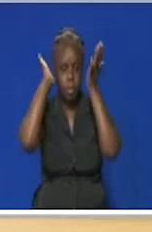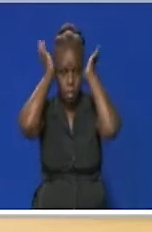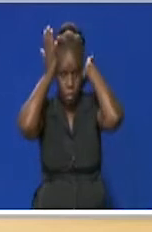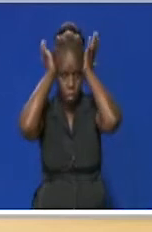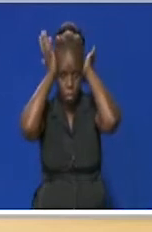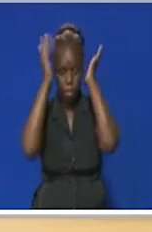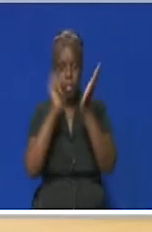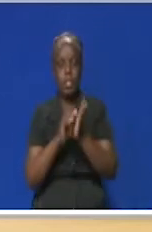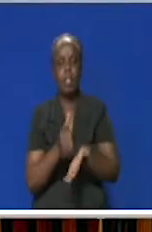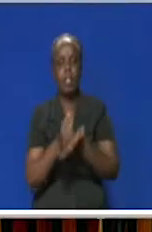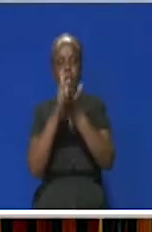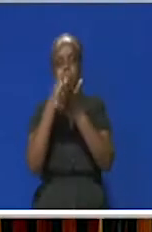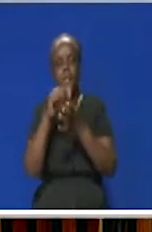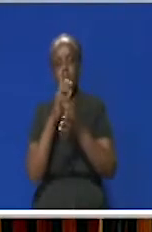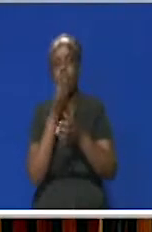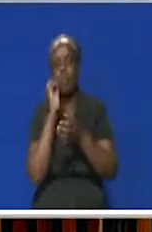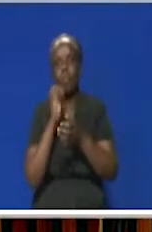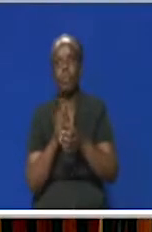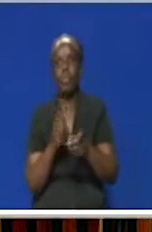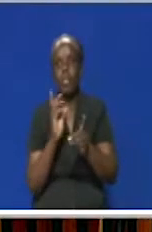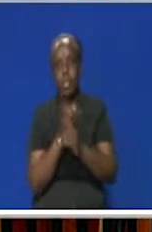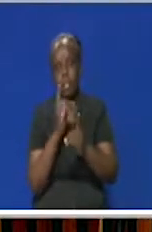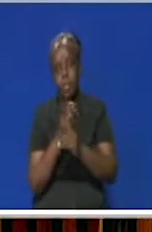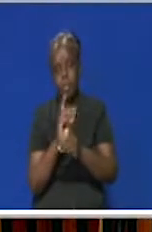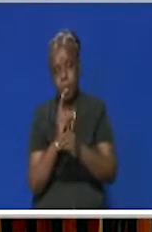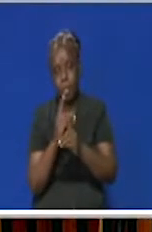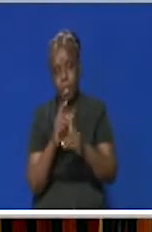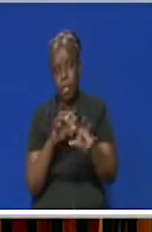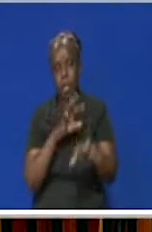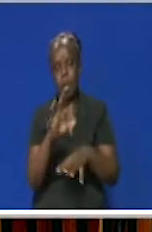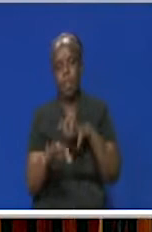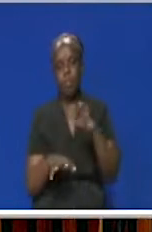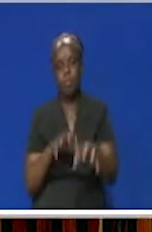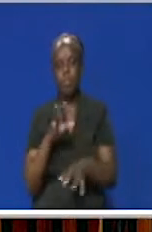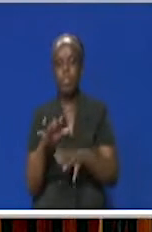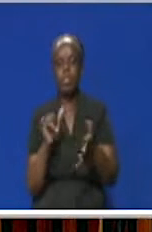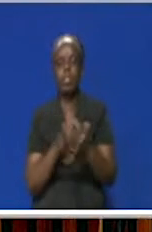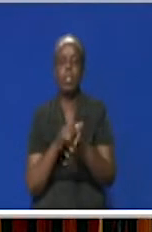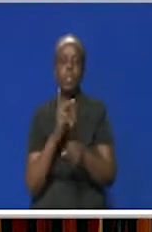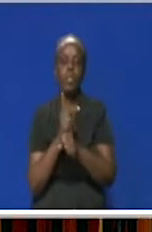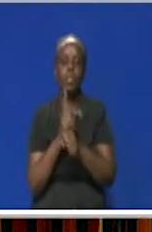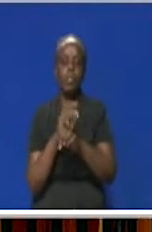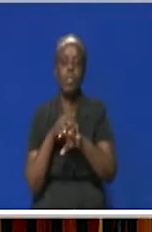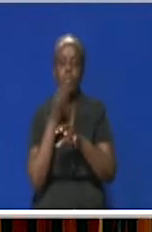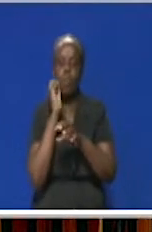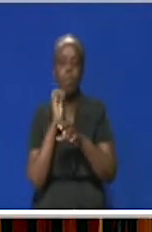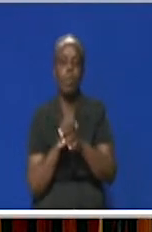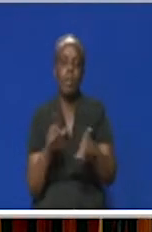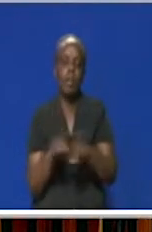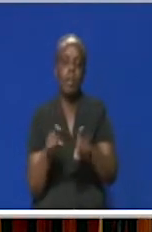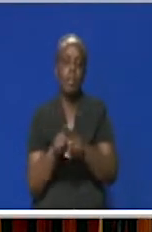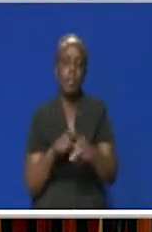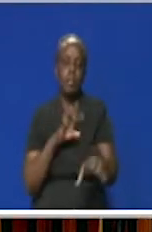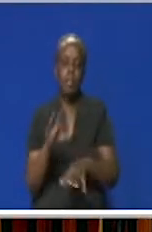at home. These are different animals that we keep at home. And these animals,